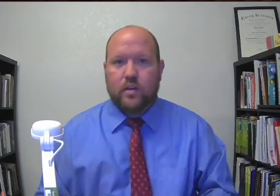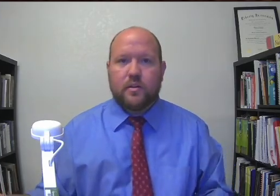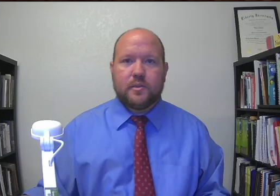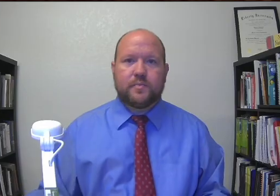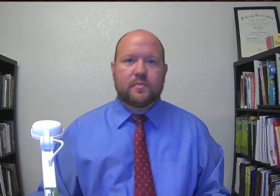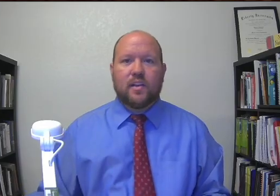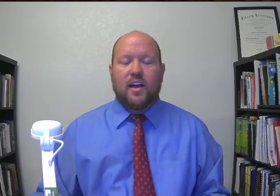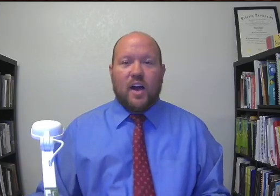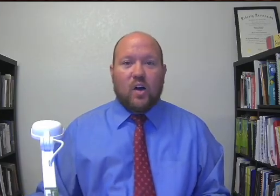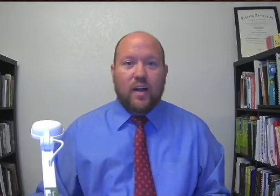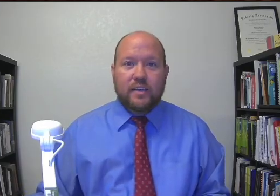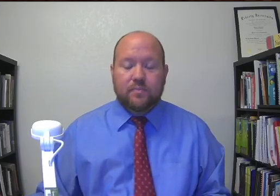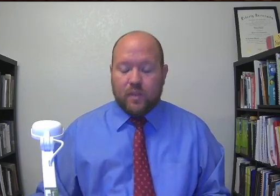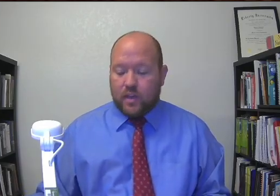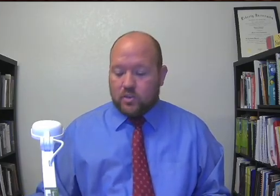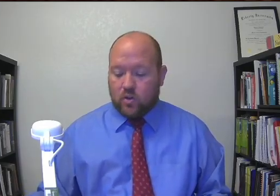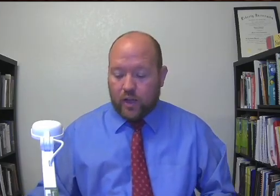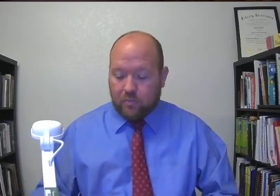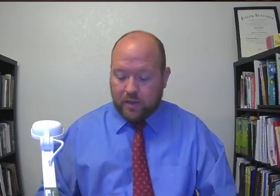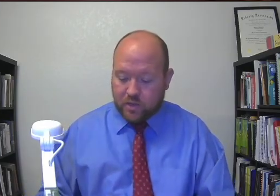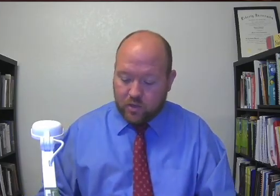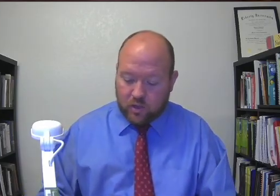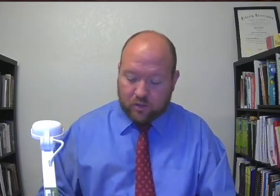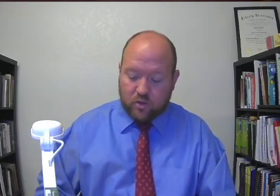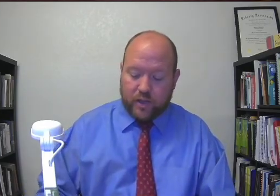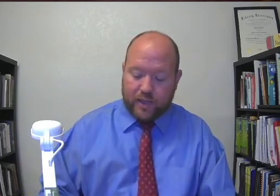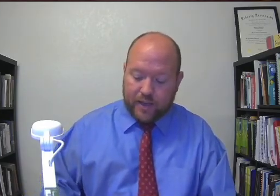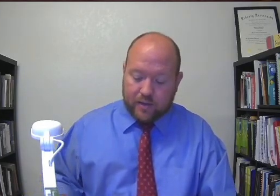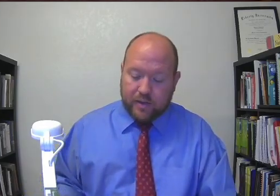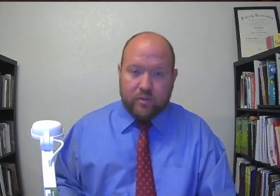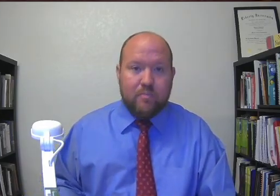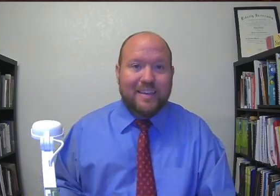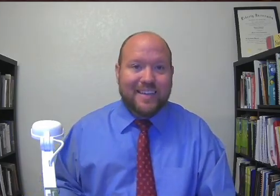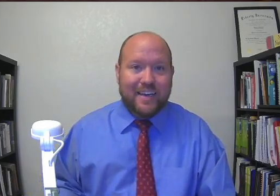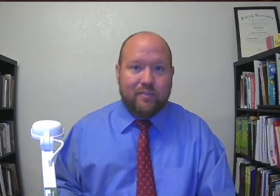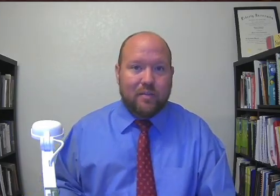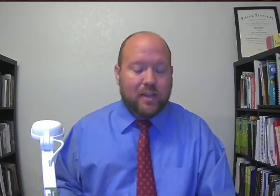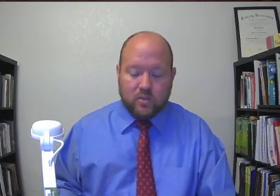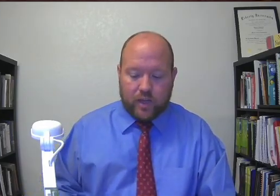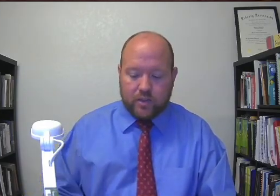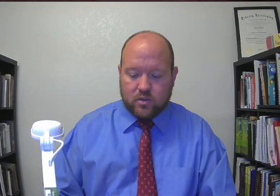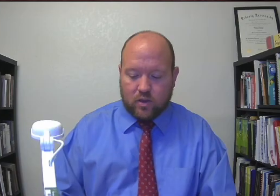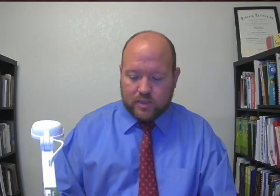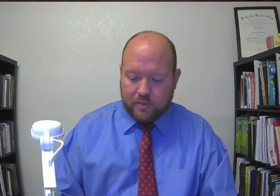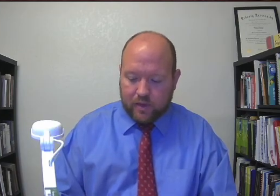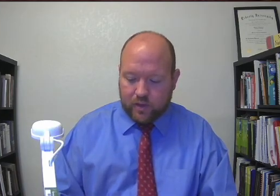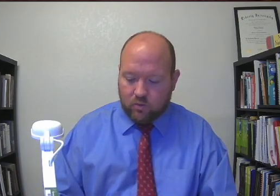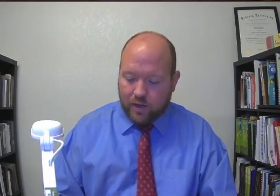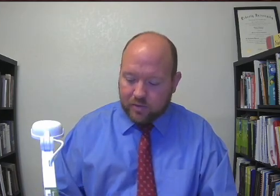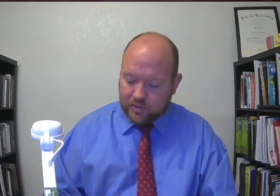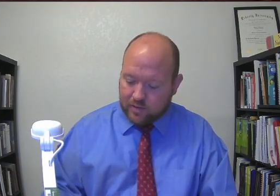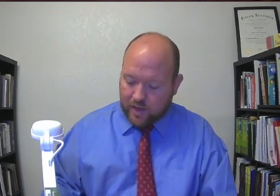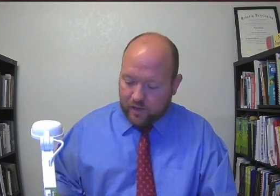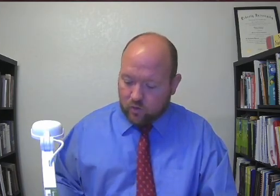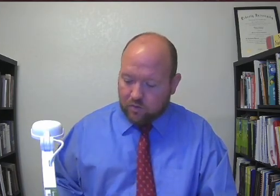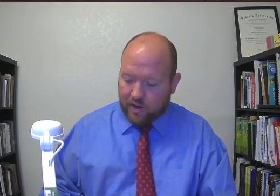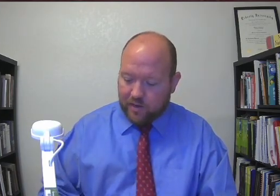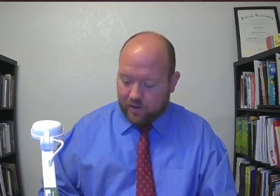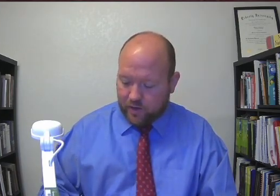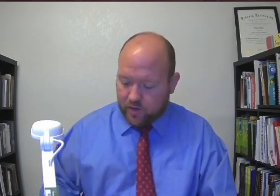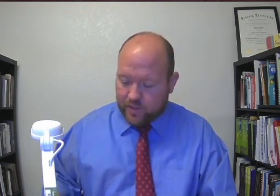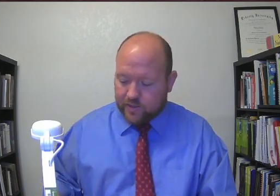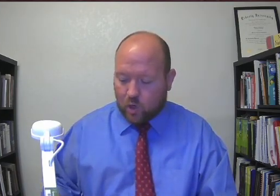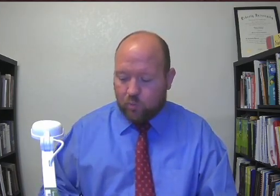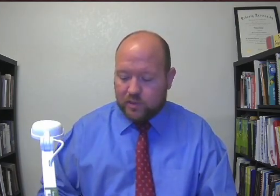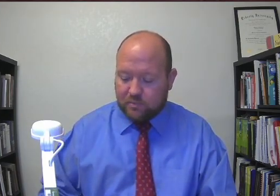Toward. All right. So quick, make sure you look through again. If you missed any of them, that's okay. Just cross them out. Either write them to the side or write them